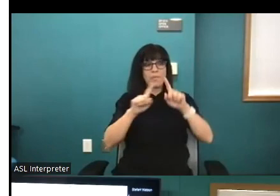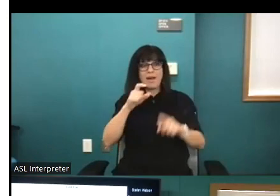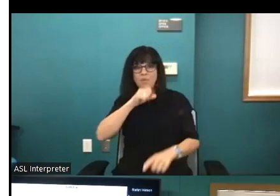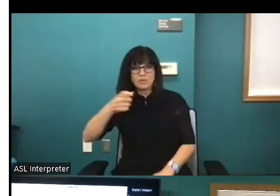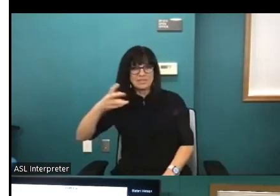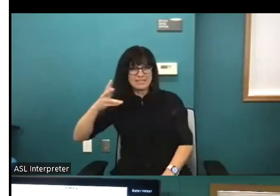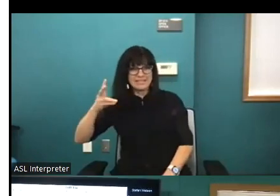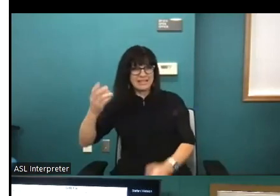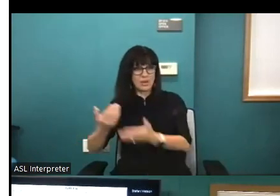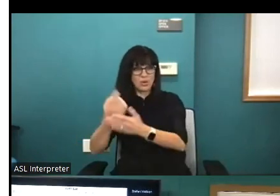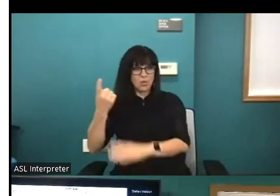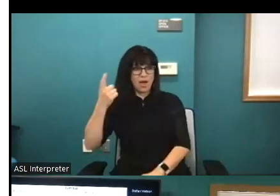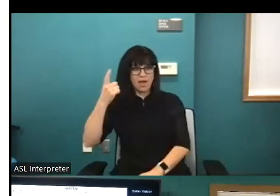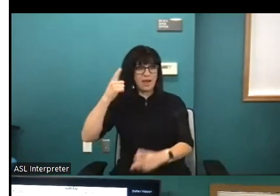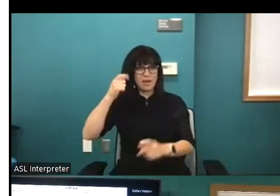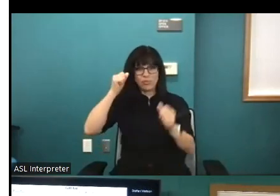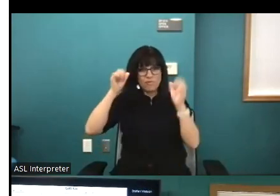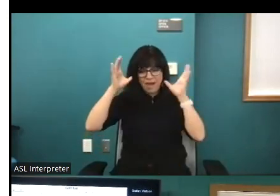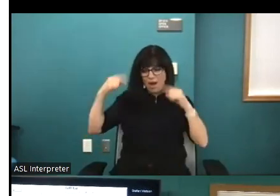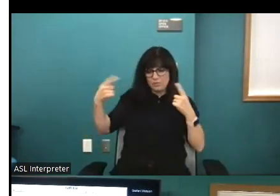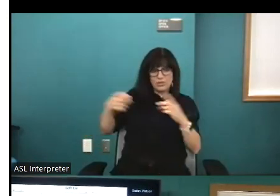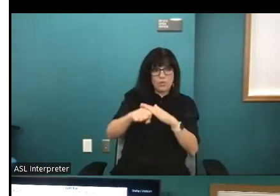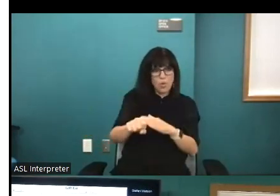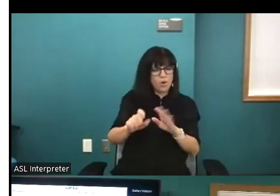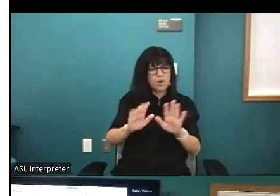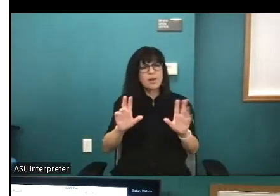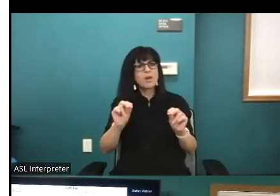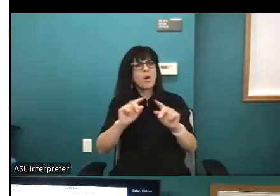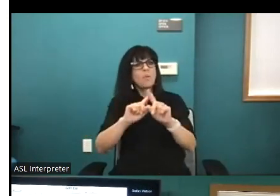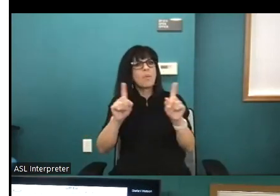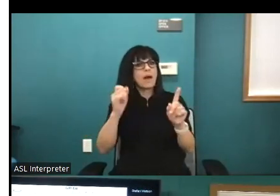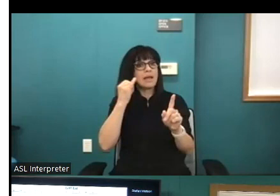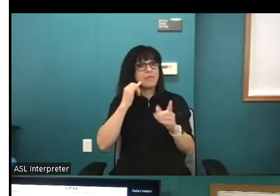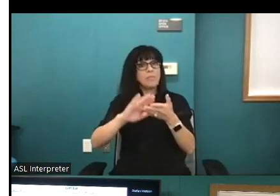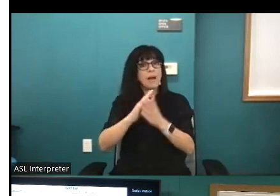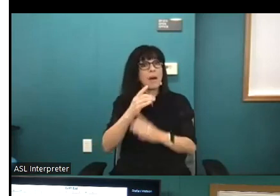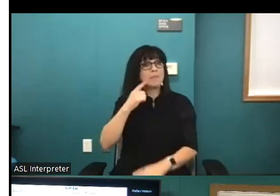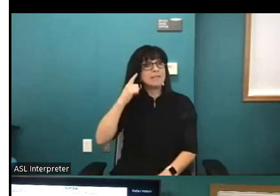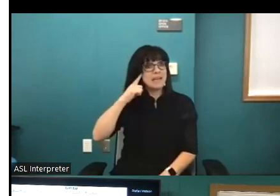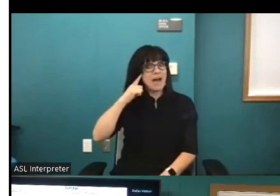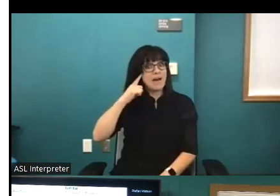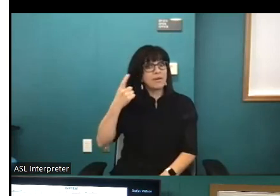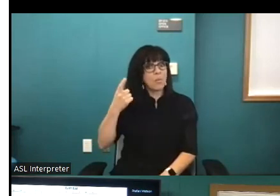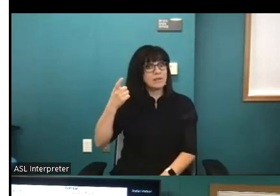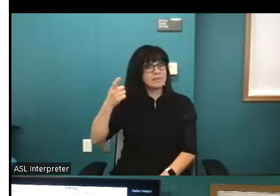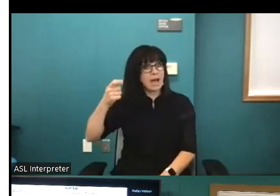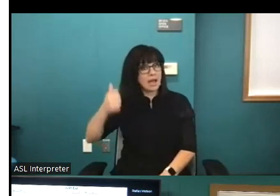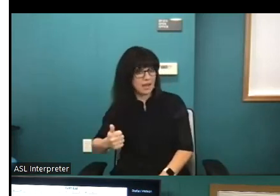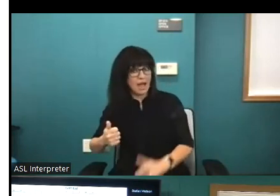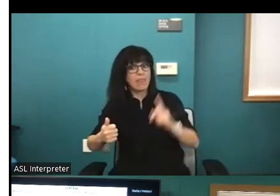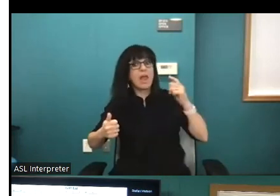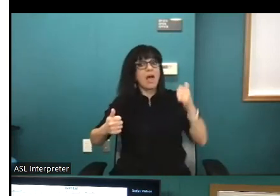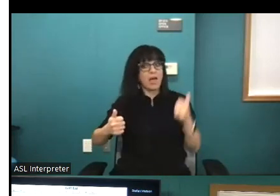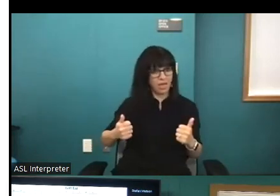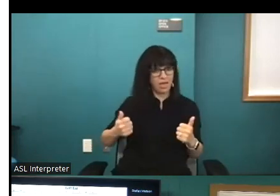16 and you've had profound hearing loss since you were born. No, but I'm saying, like, if you go deaf in one side and then you were to go deaf in the other side. Oh, yeah. You have a